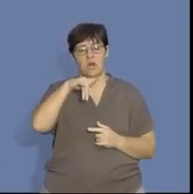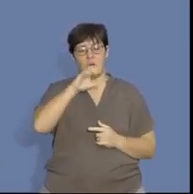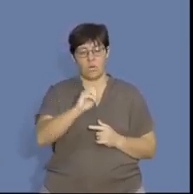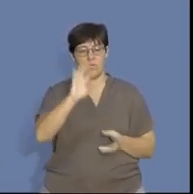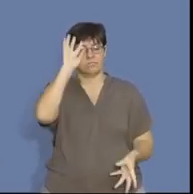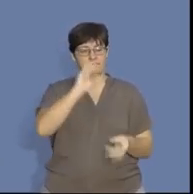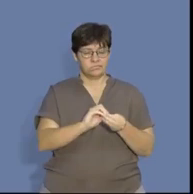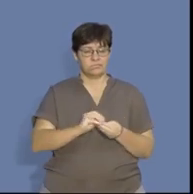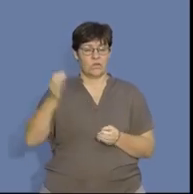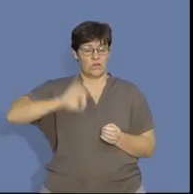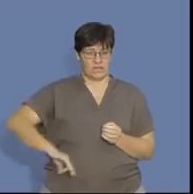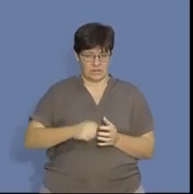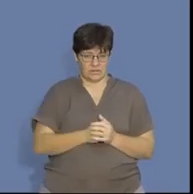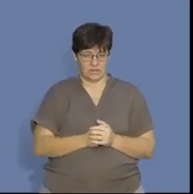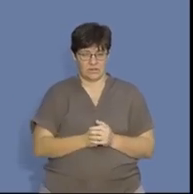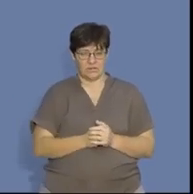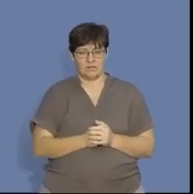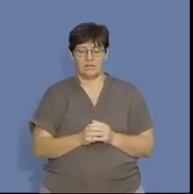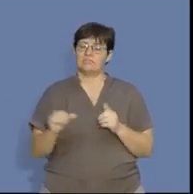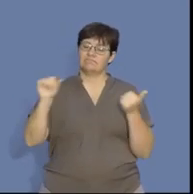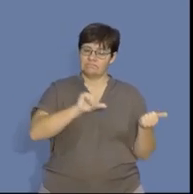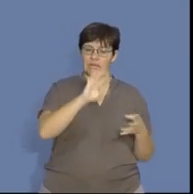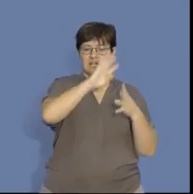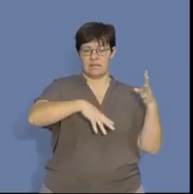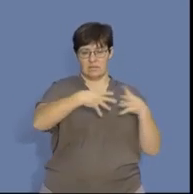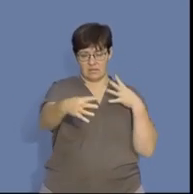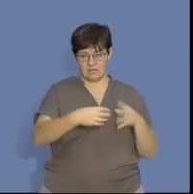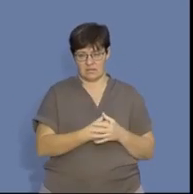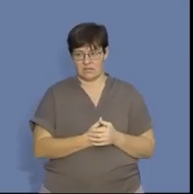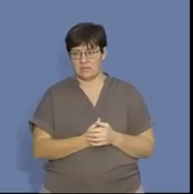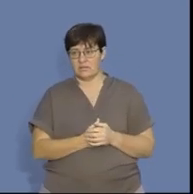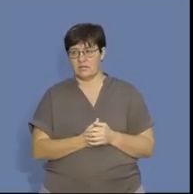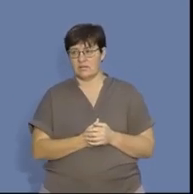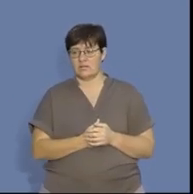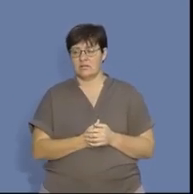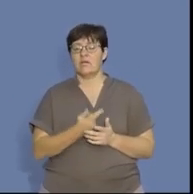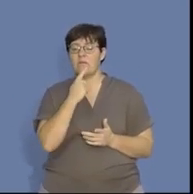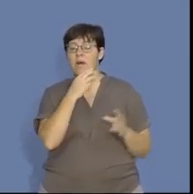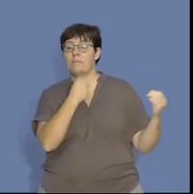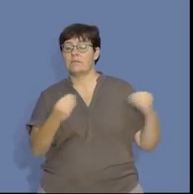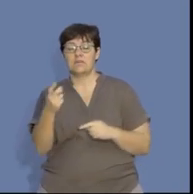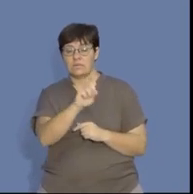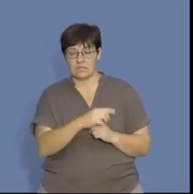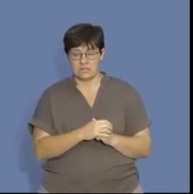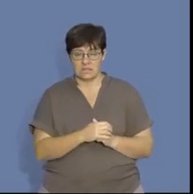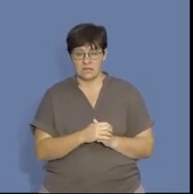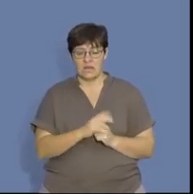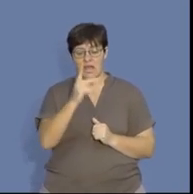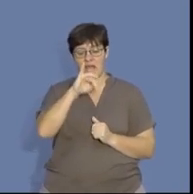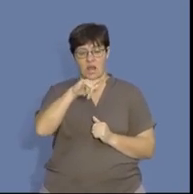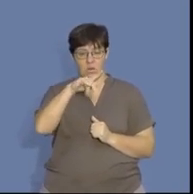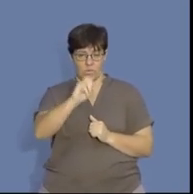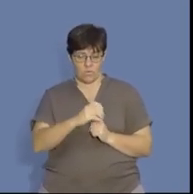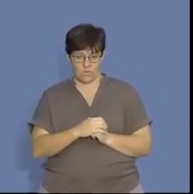with Kylo's total earnings. So let's go back to our table, right? And remember, we're busy looking